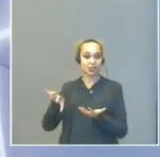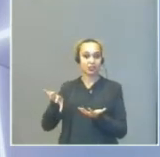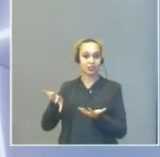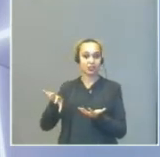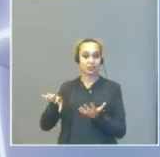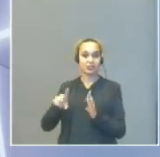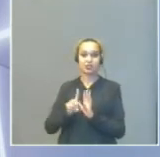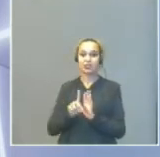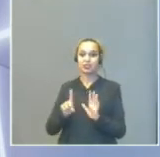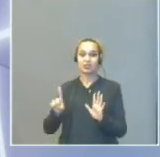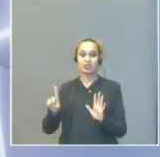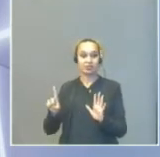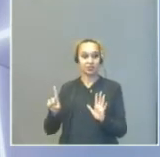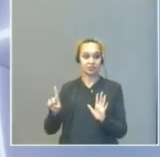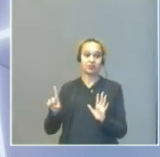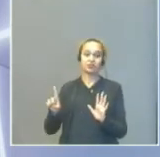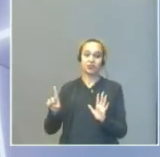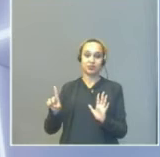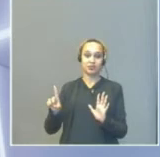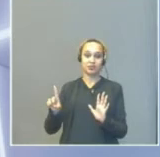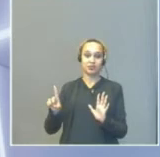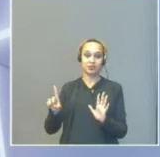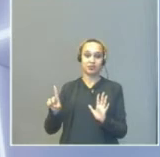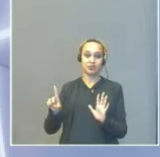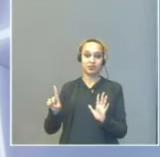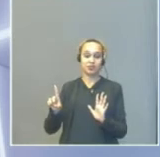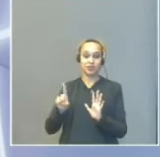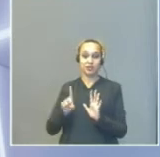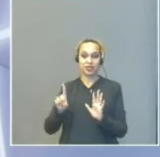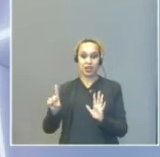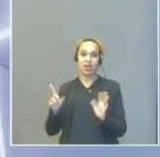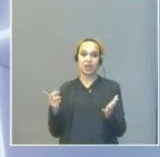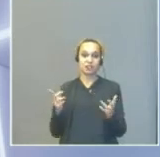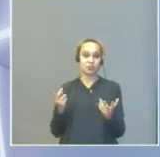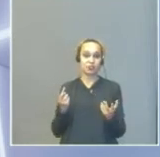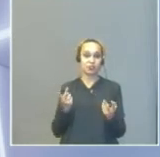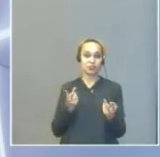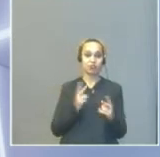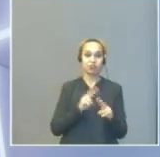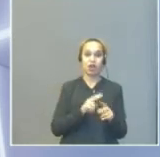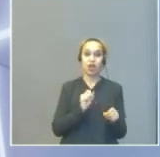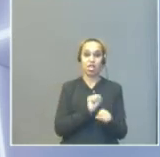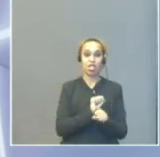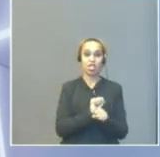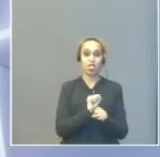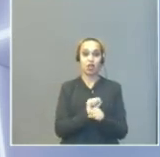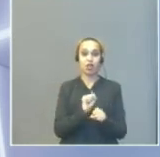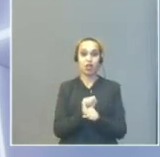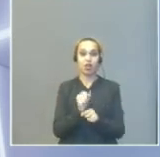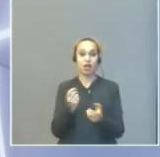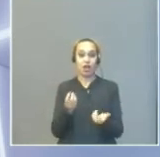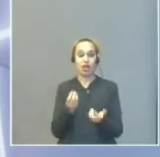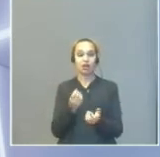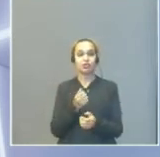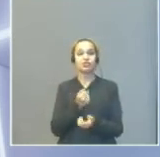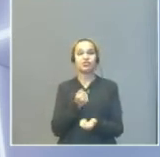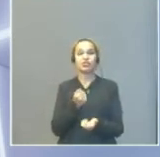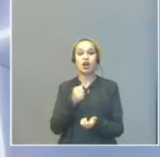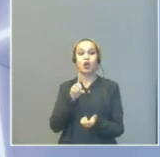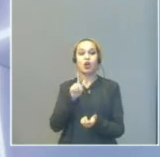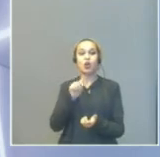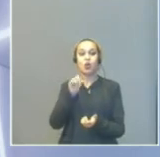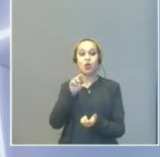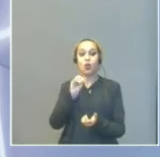the slave cotton plantation that proliferates a certain kind of temporality, the kind that dismisses